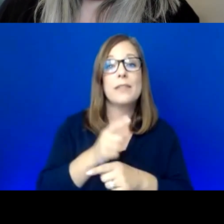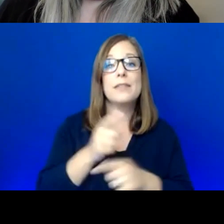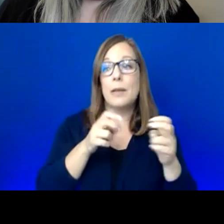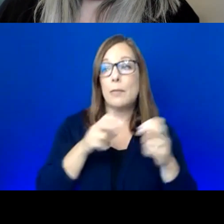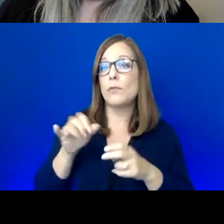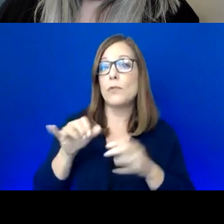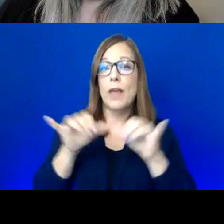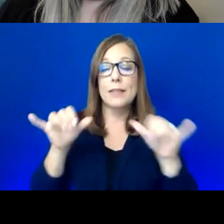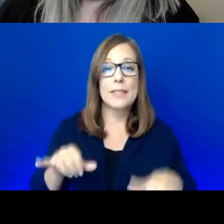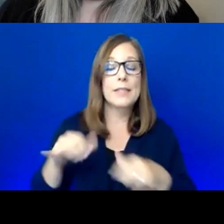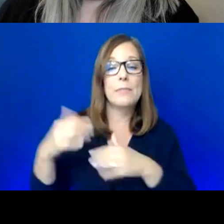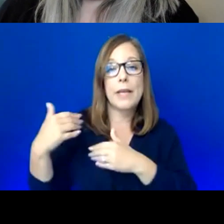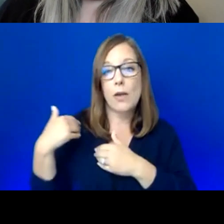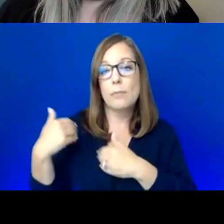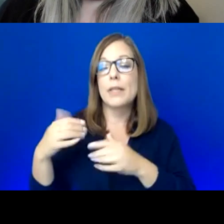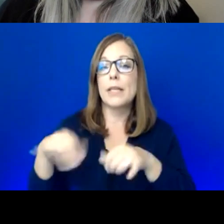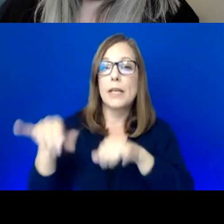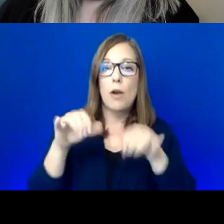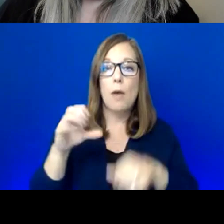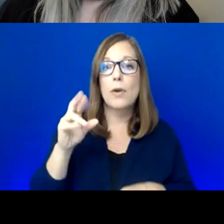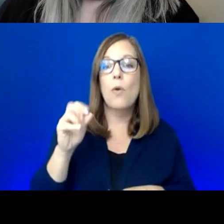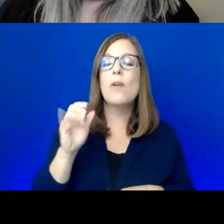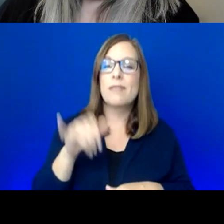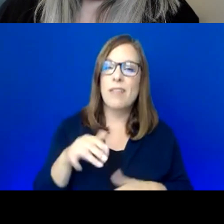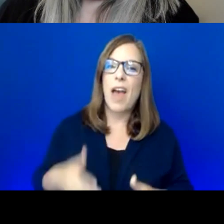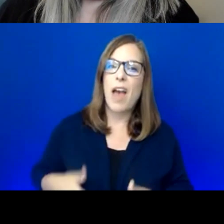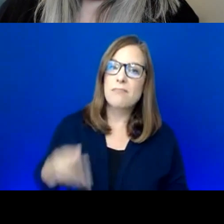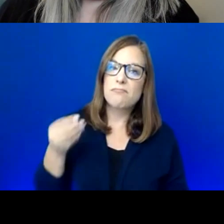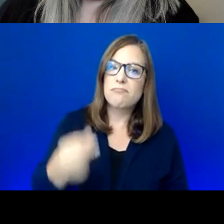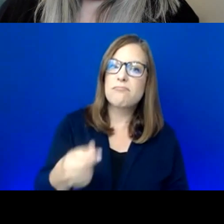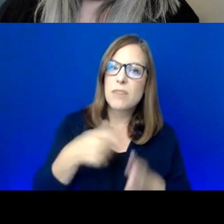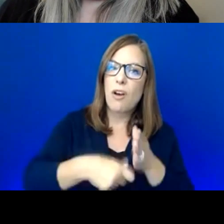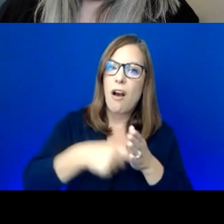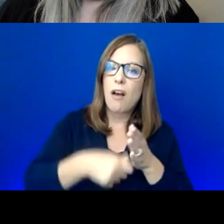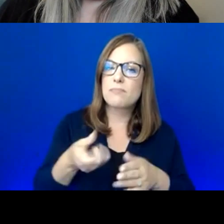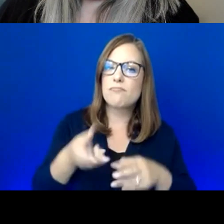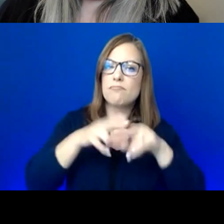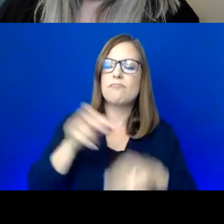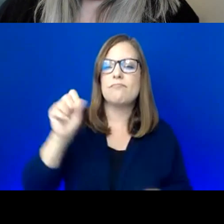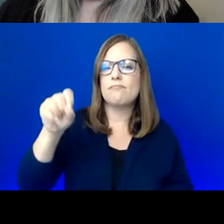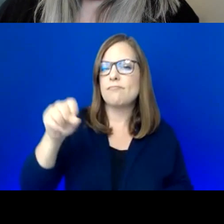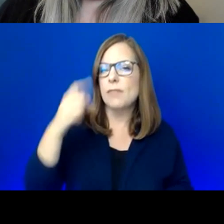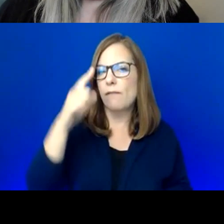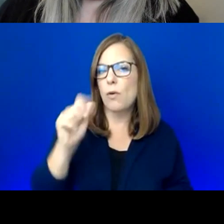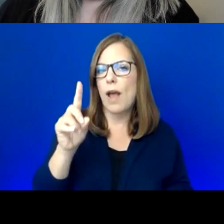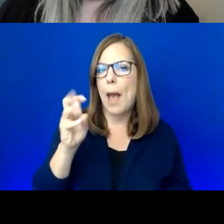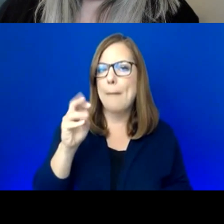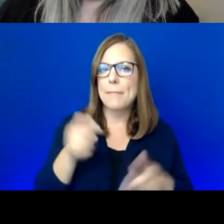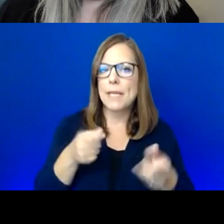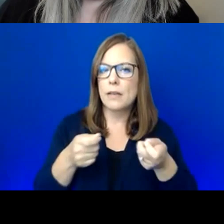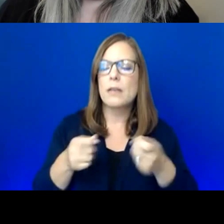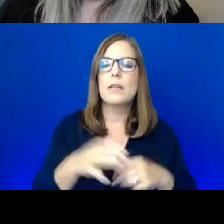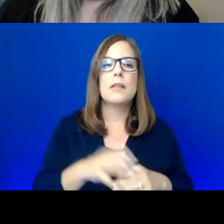Common Core, it did come with new administrative resources. And so I think you're not wrong to raise that question, that if we're talking about more